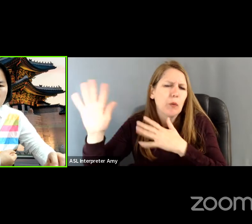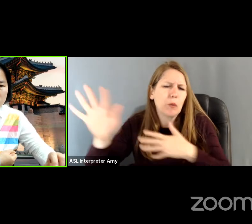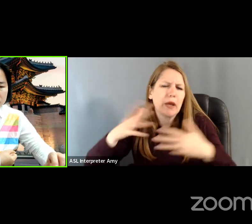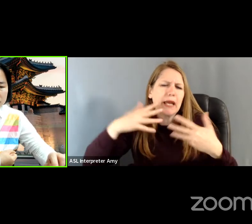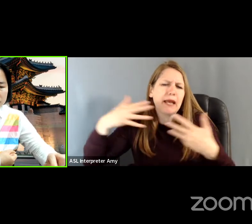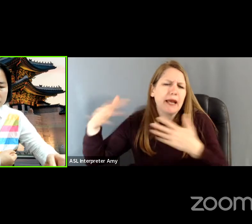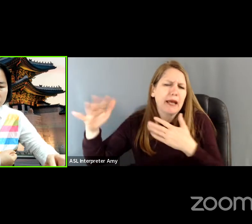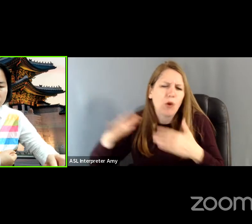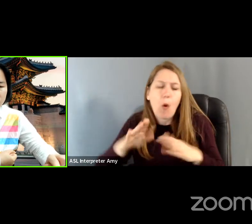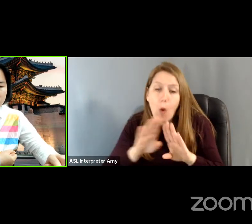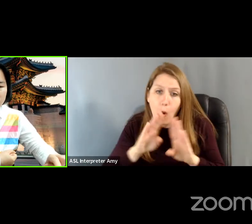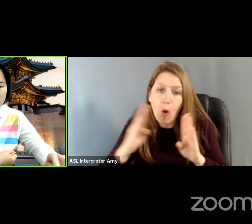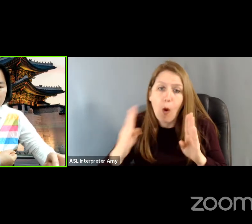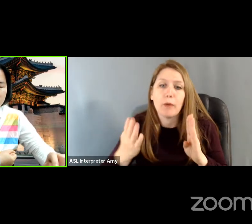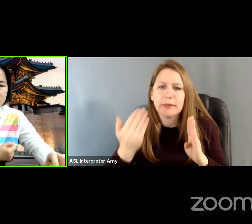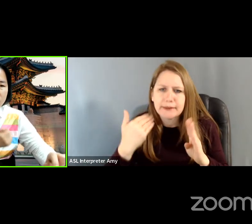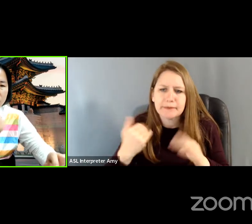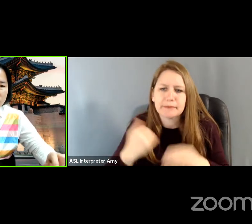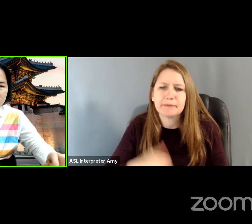the door.